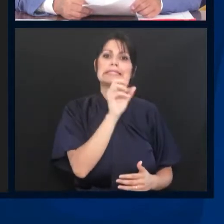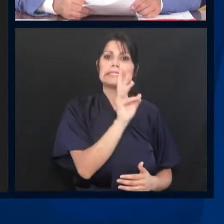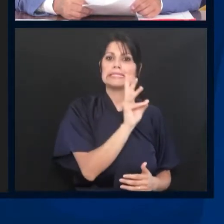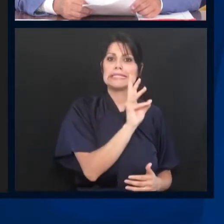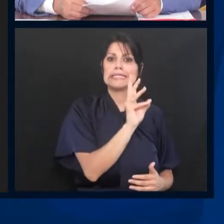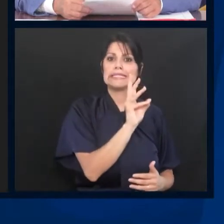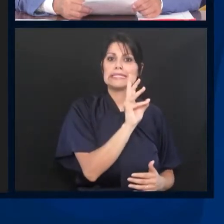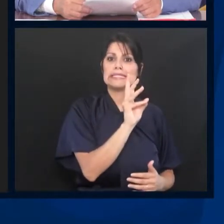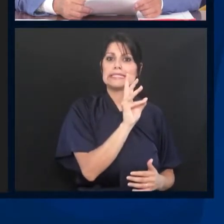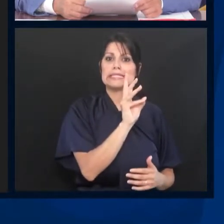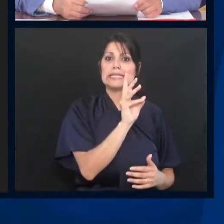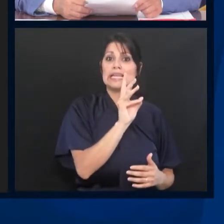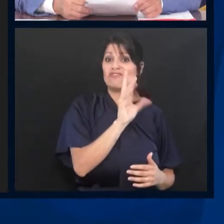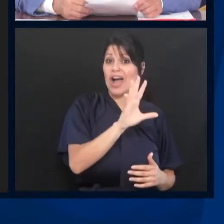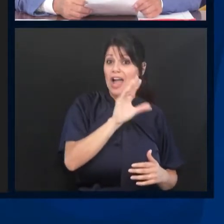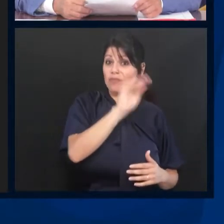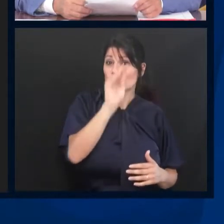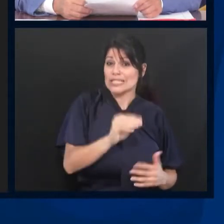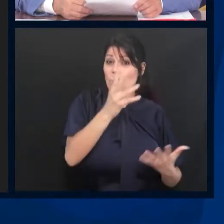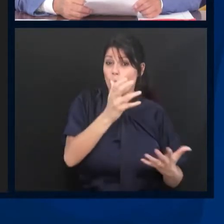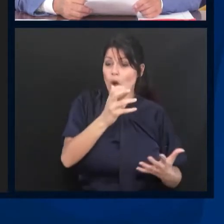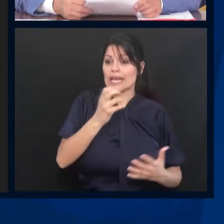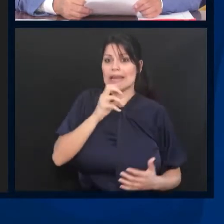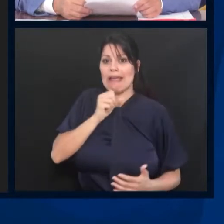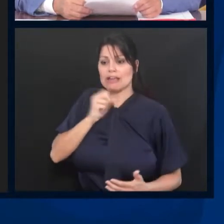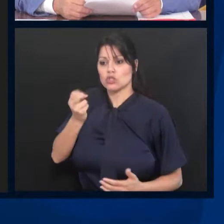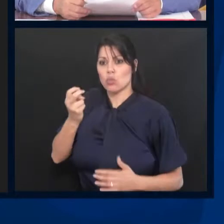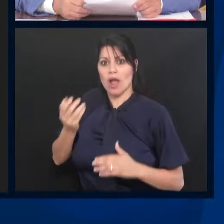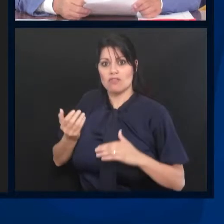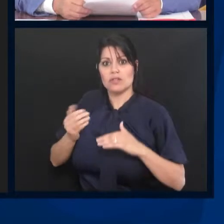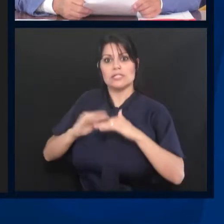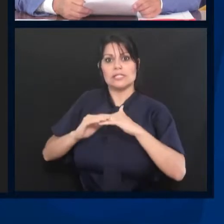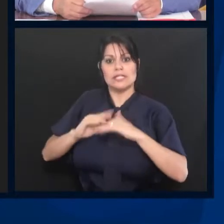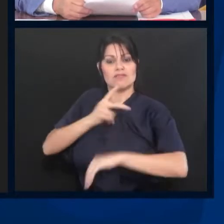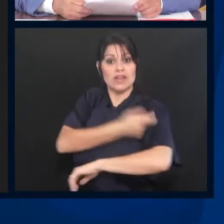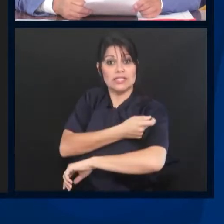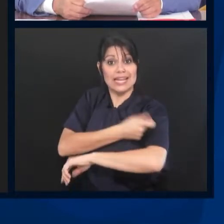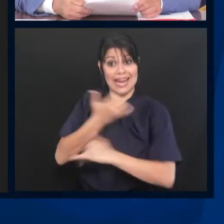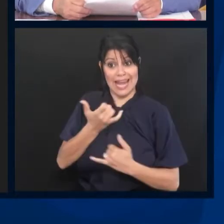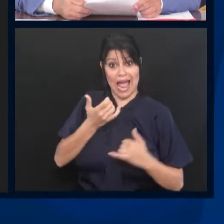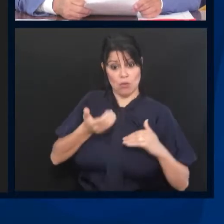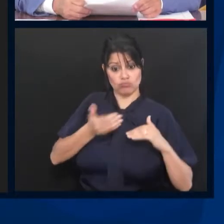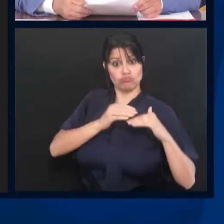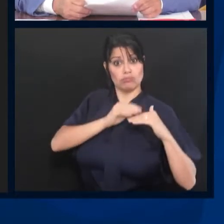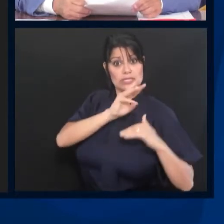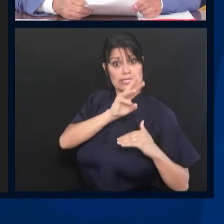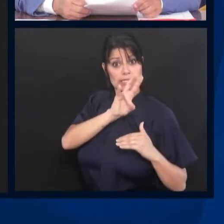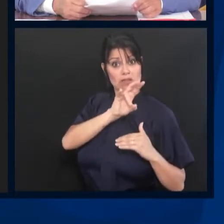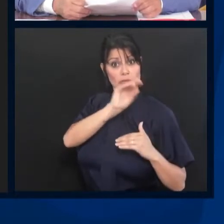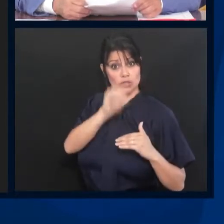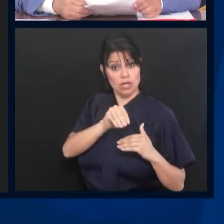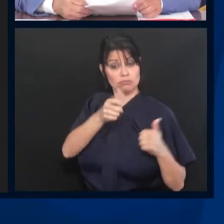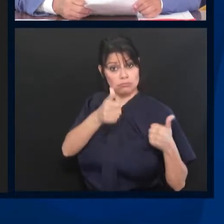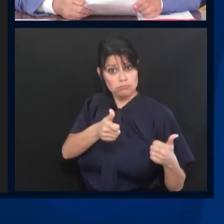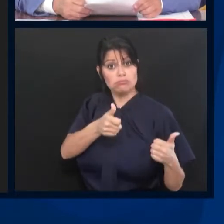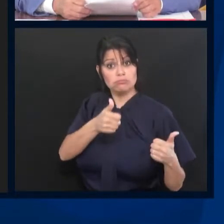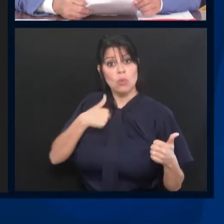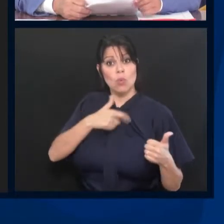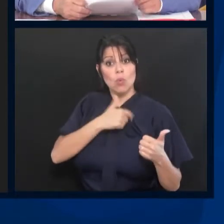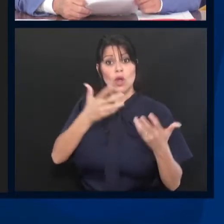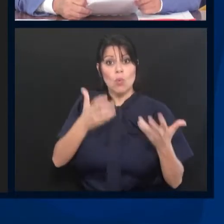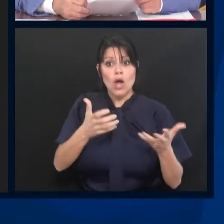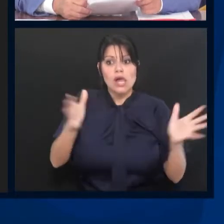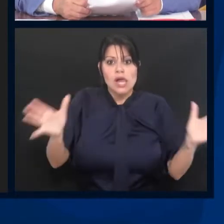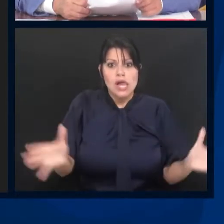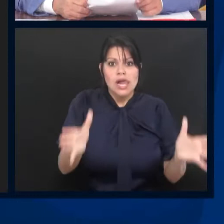at 67% now. It keeps moving up. And there's absolutely, we want to try any and